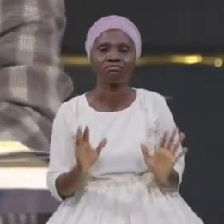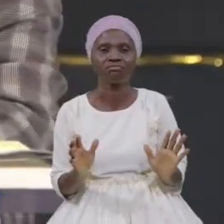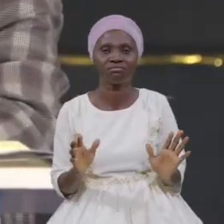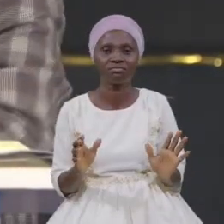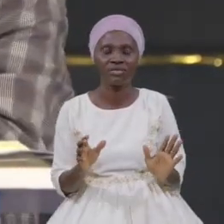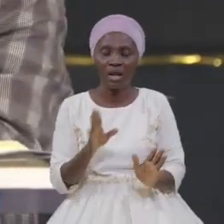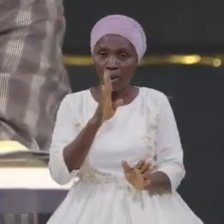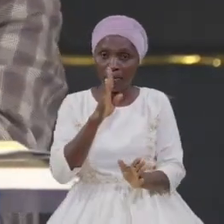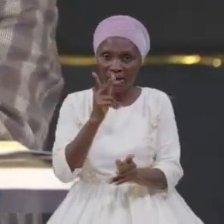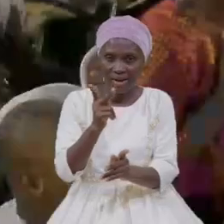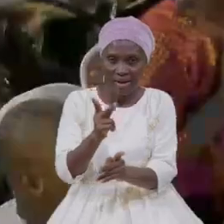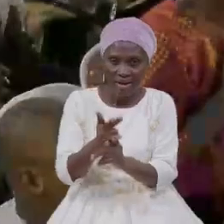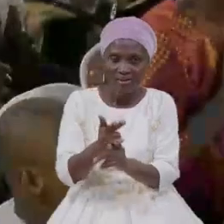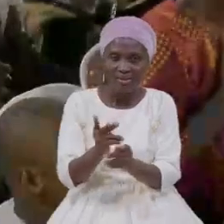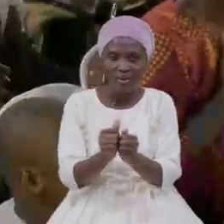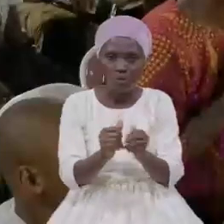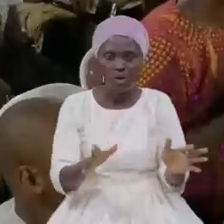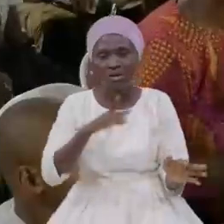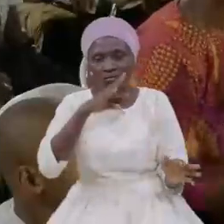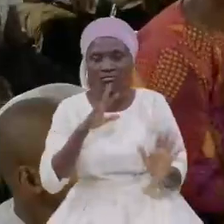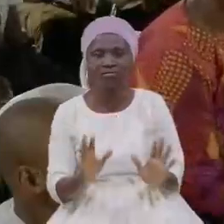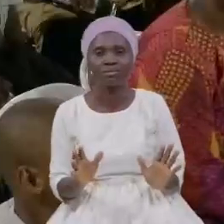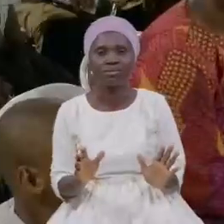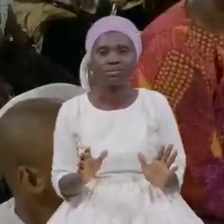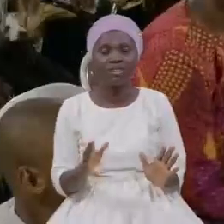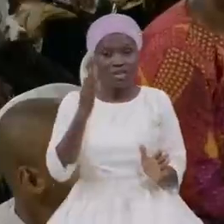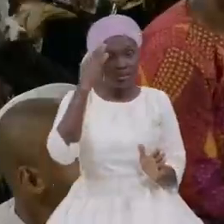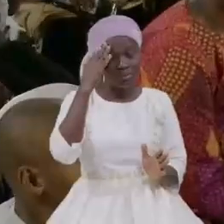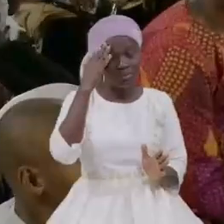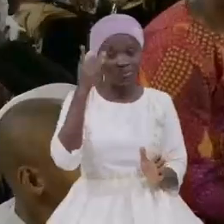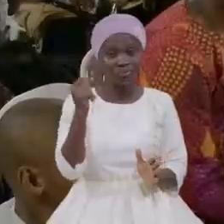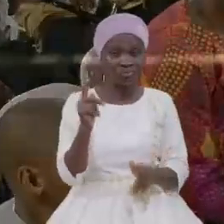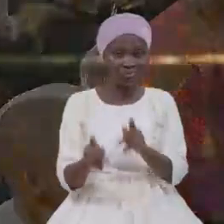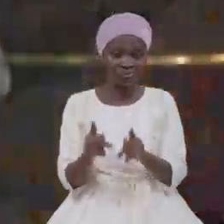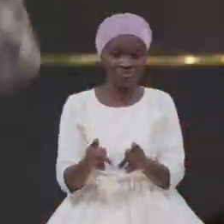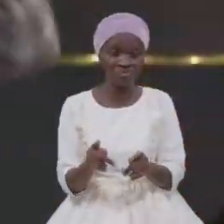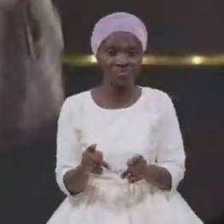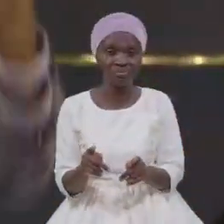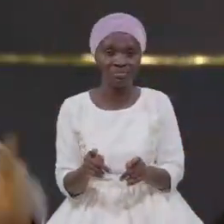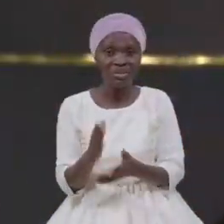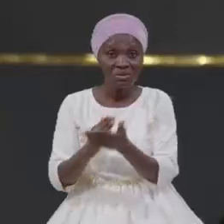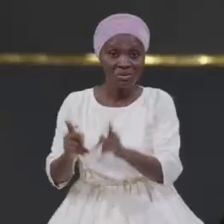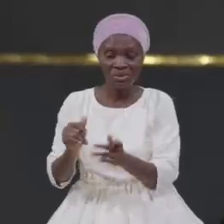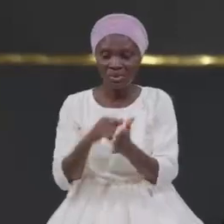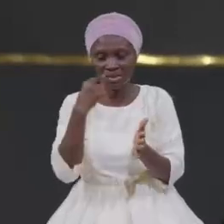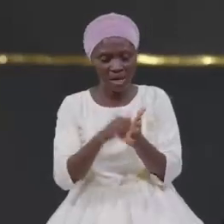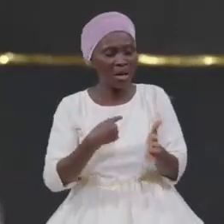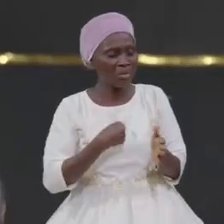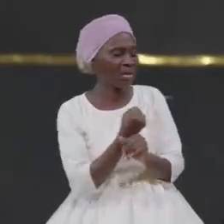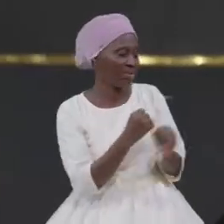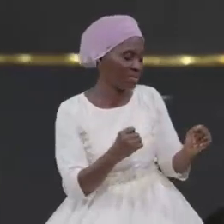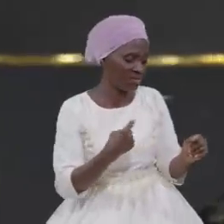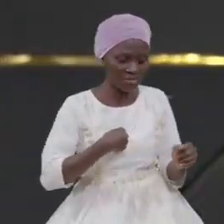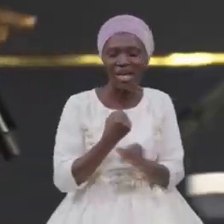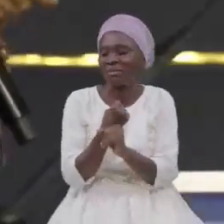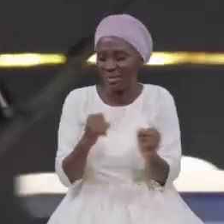Preserved blameless. You know the people, all these people, I'm saved, I'm saved, I'm saved. And